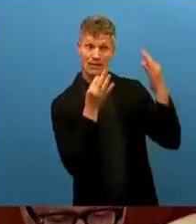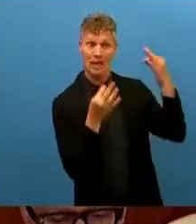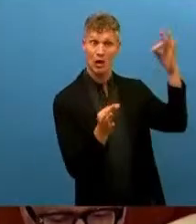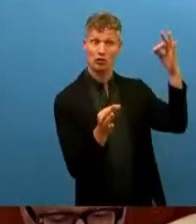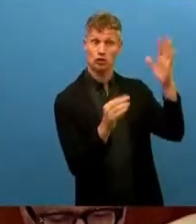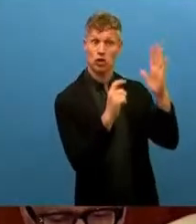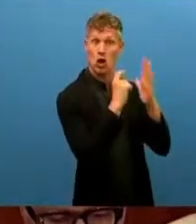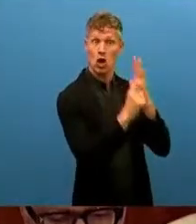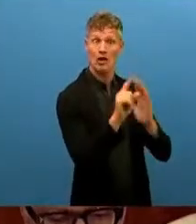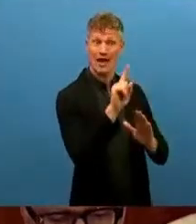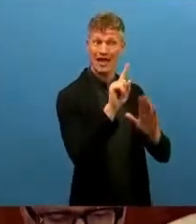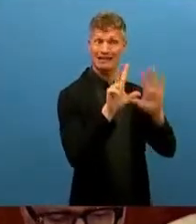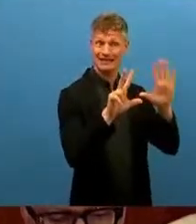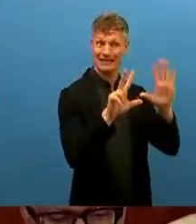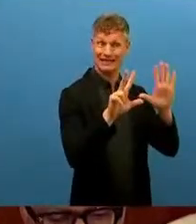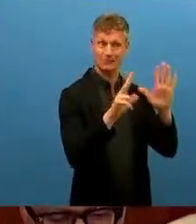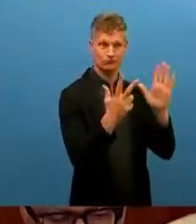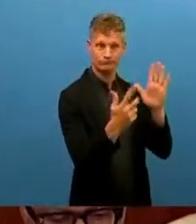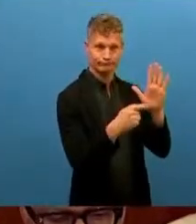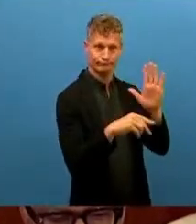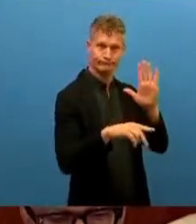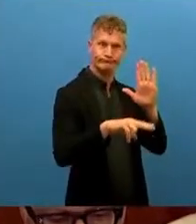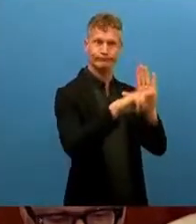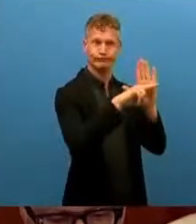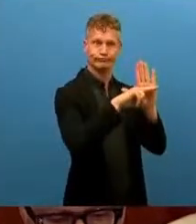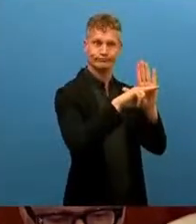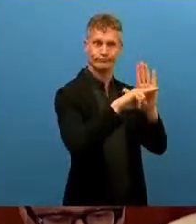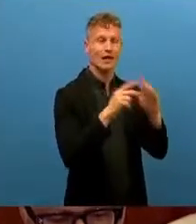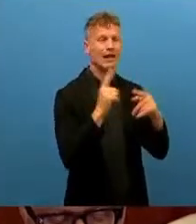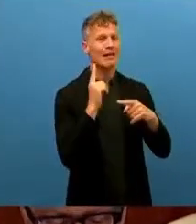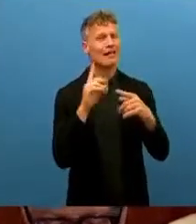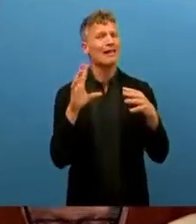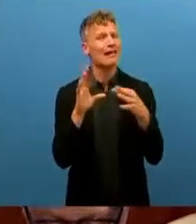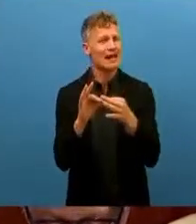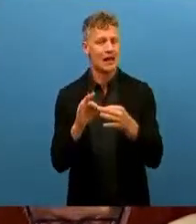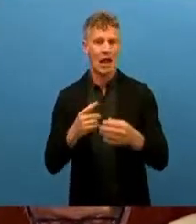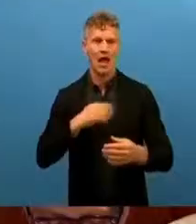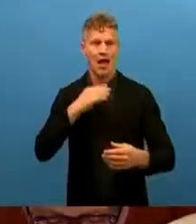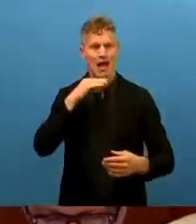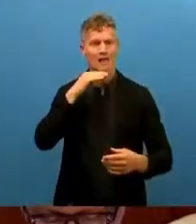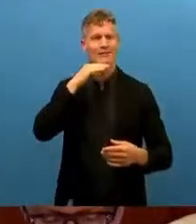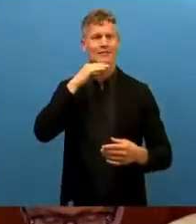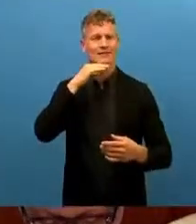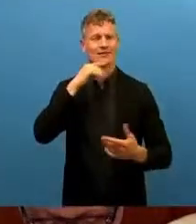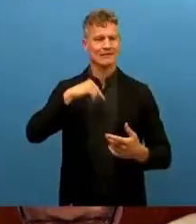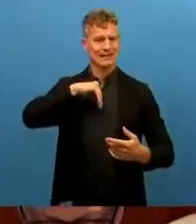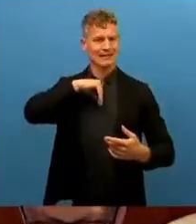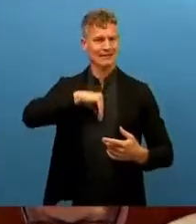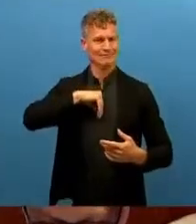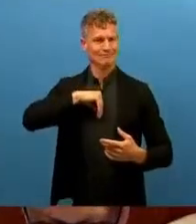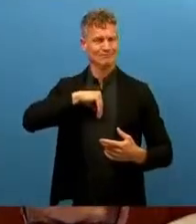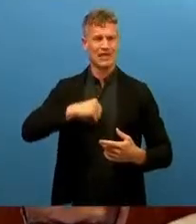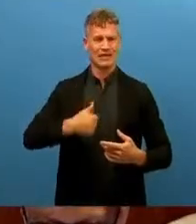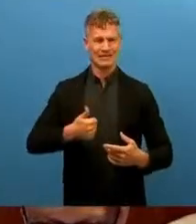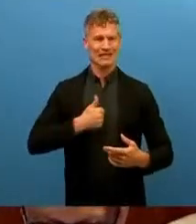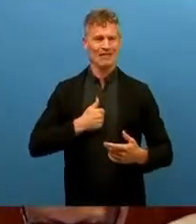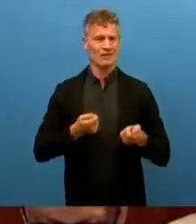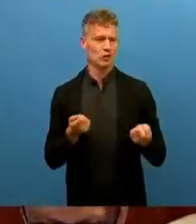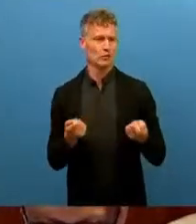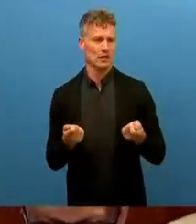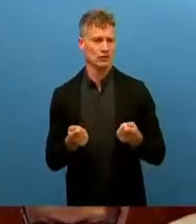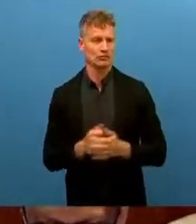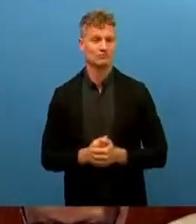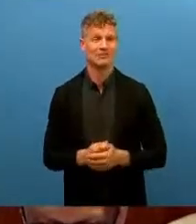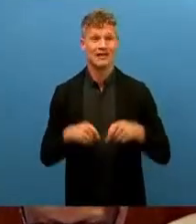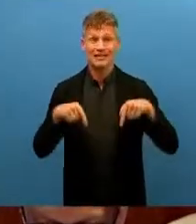collective dignity, identity, and self-determination. These intersessional meetings serve as a